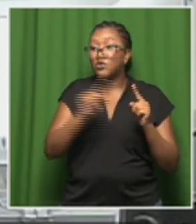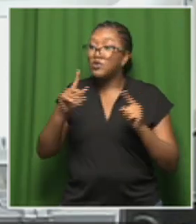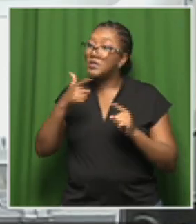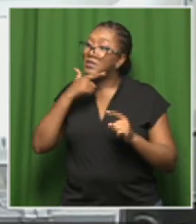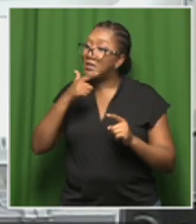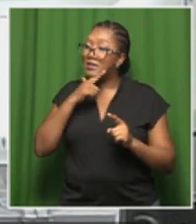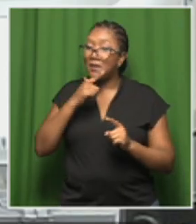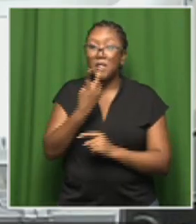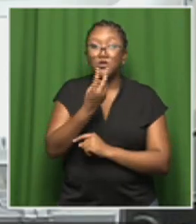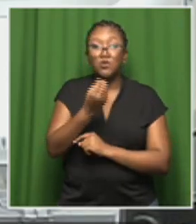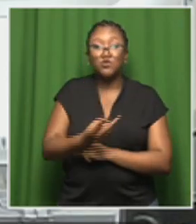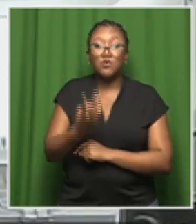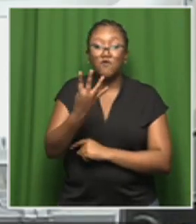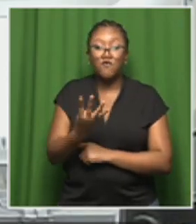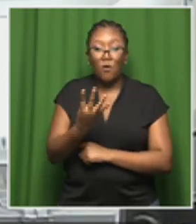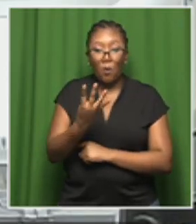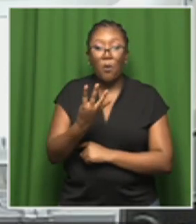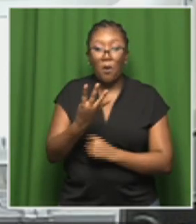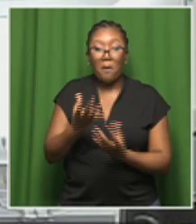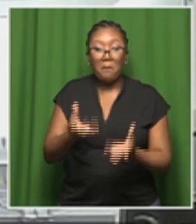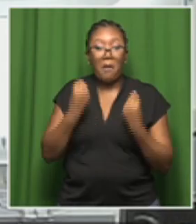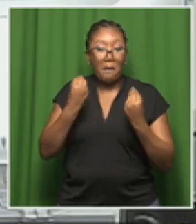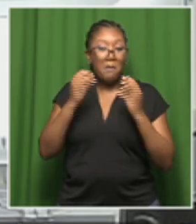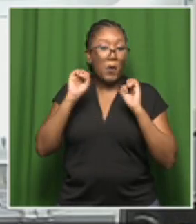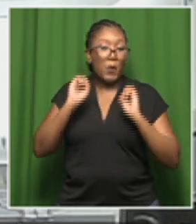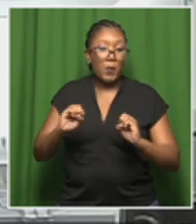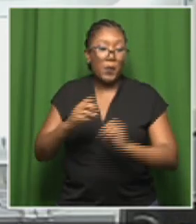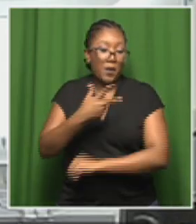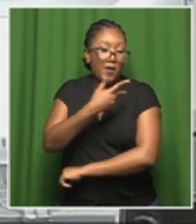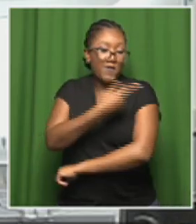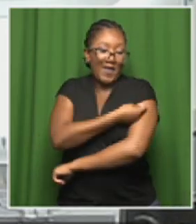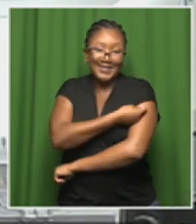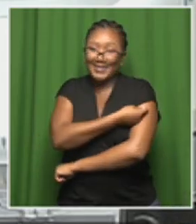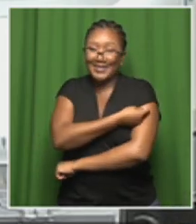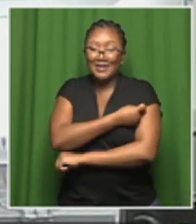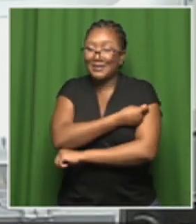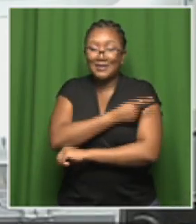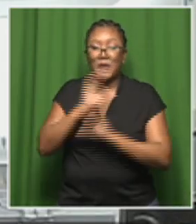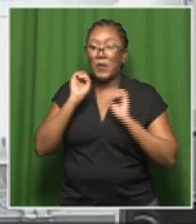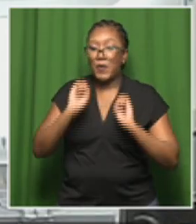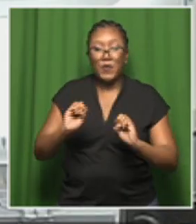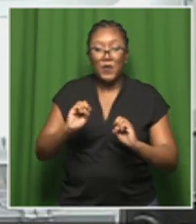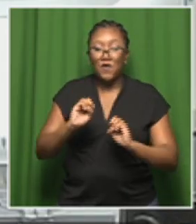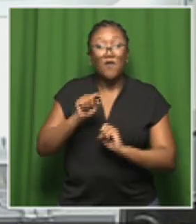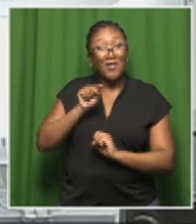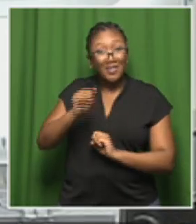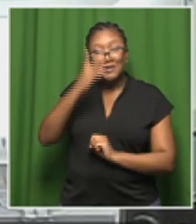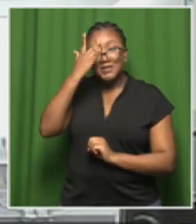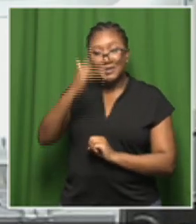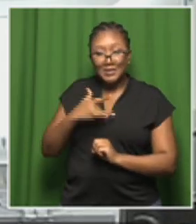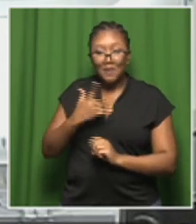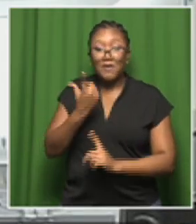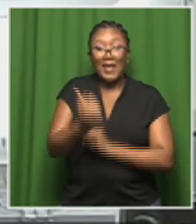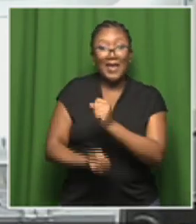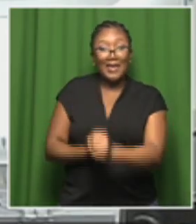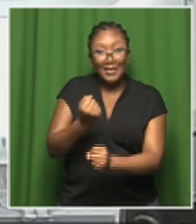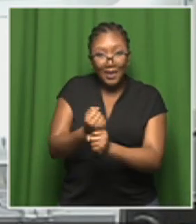not included rubella vaccine in our expanded program of vaccination. So every year,